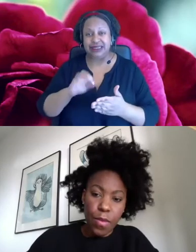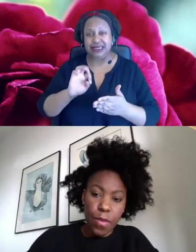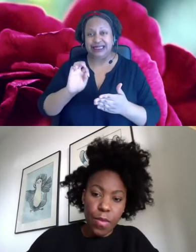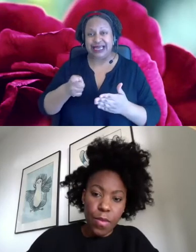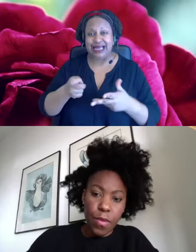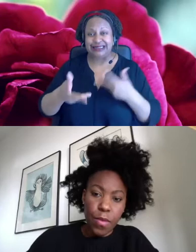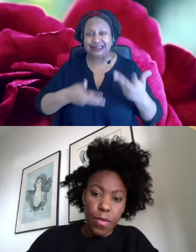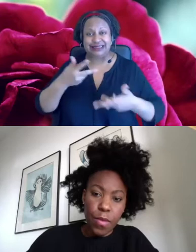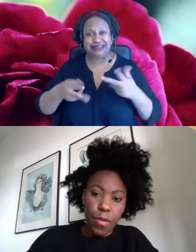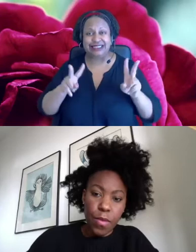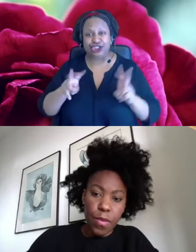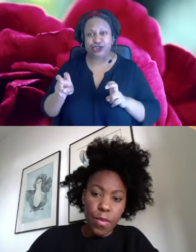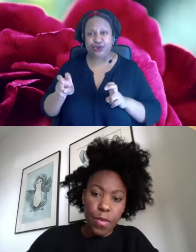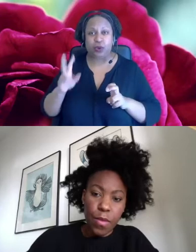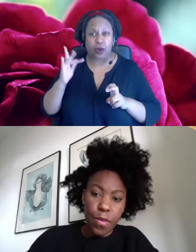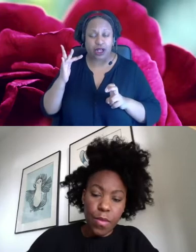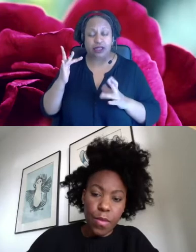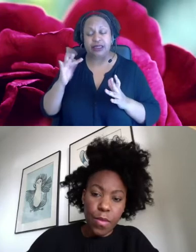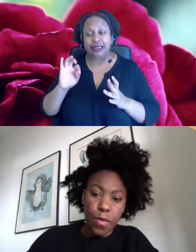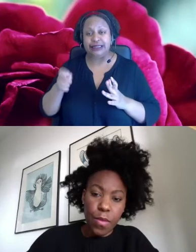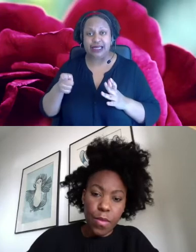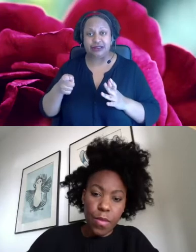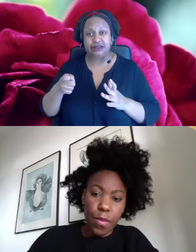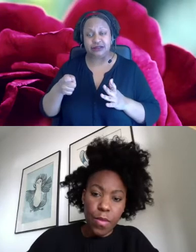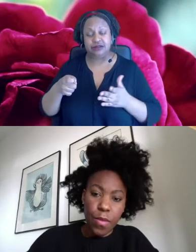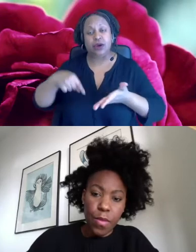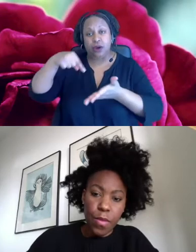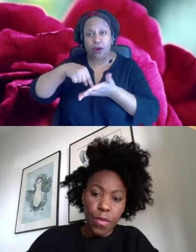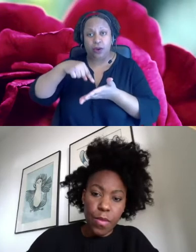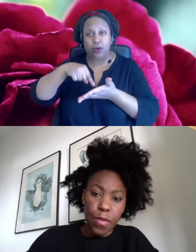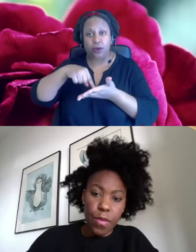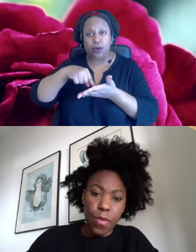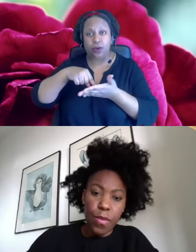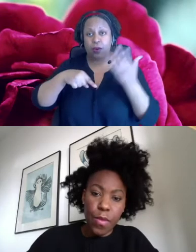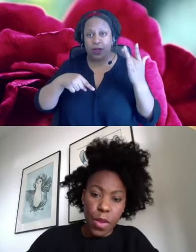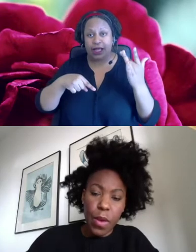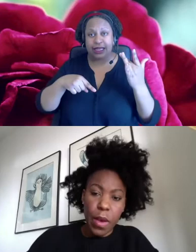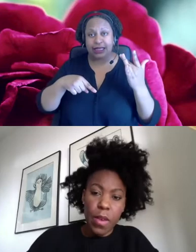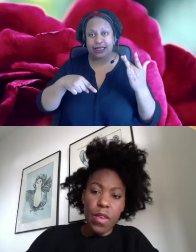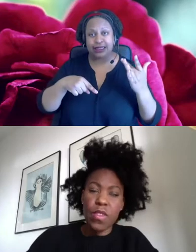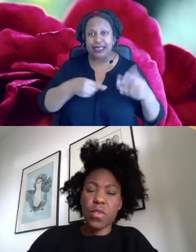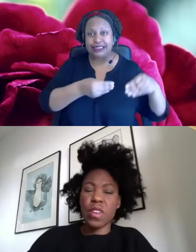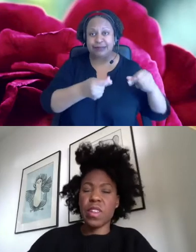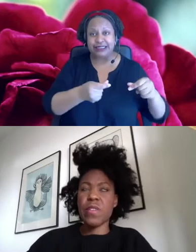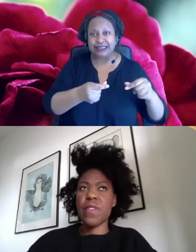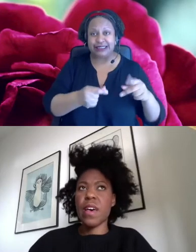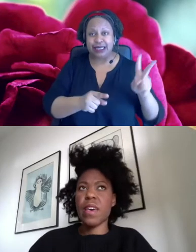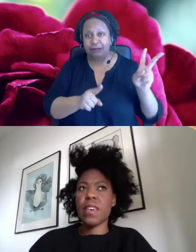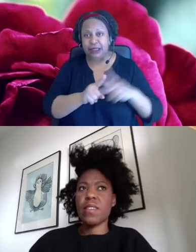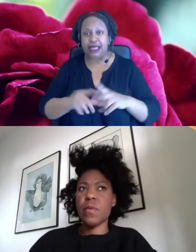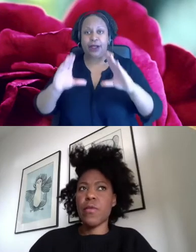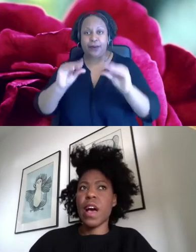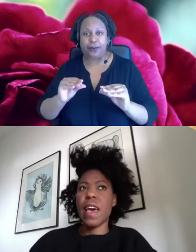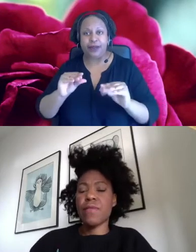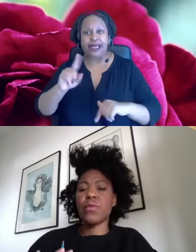payable because you haven't been able to claim the expenses against the full grant income yet. Okay. And so to clarify,